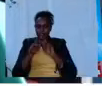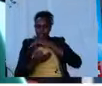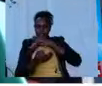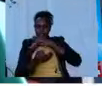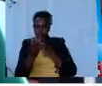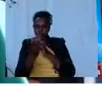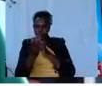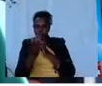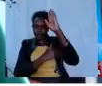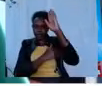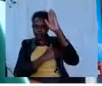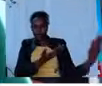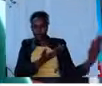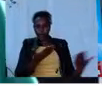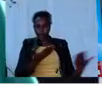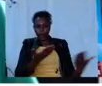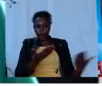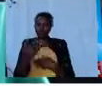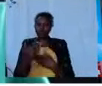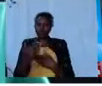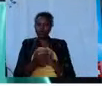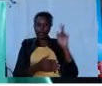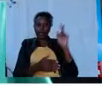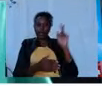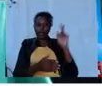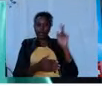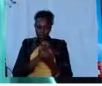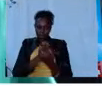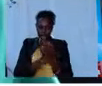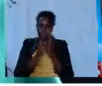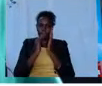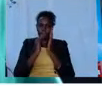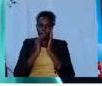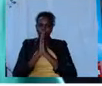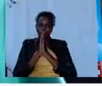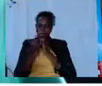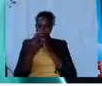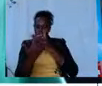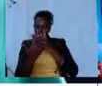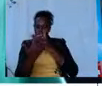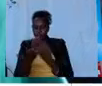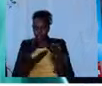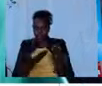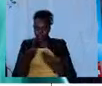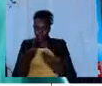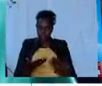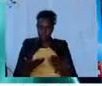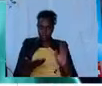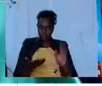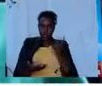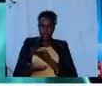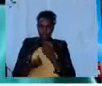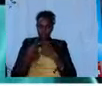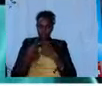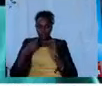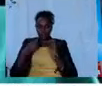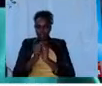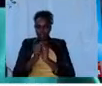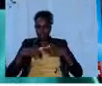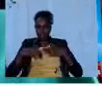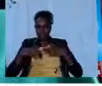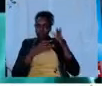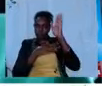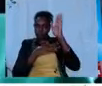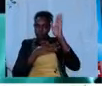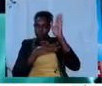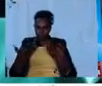them. We welcome you. The Kenya Morning Prayer Order of the Service. We have come together, the people of God, drawn by